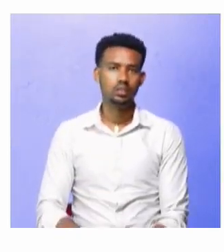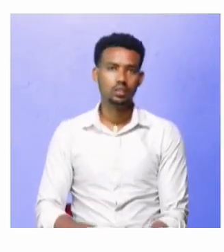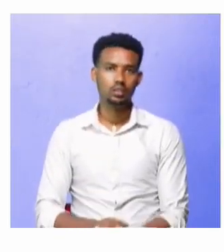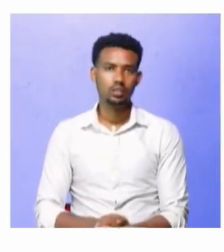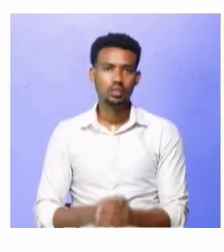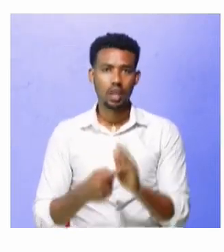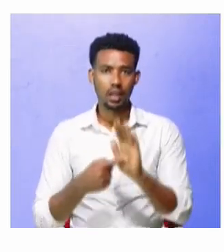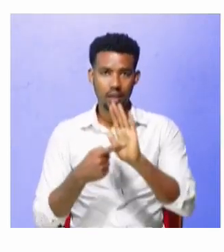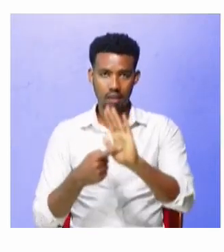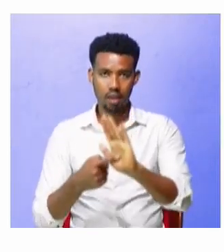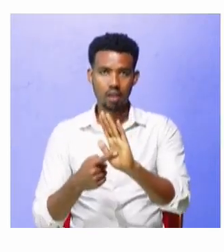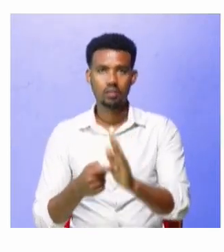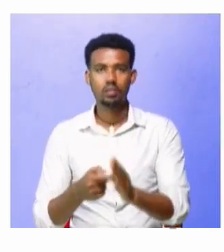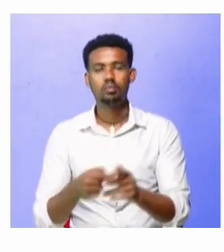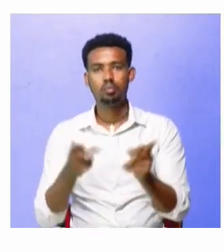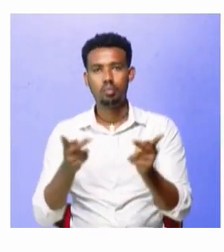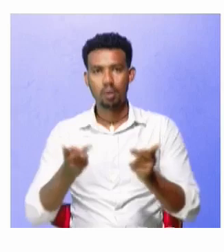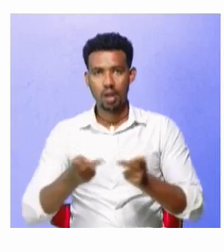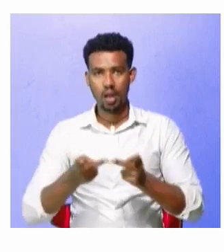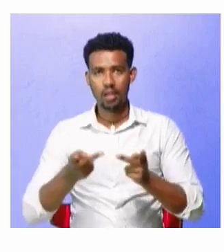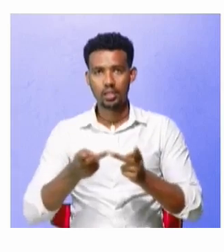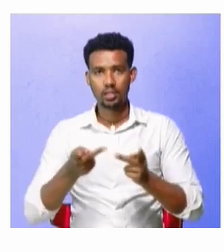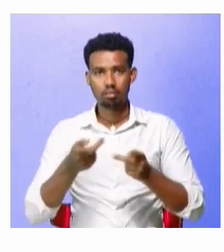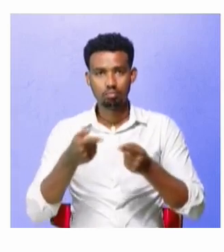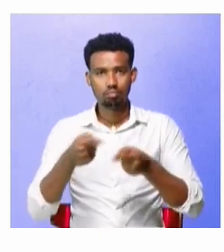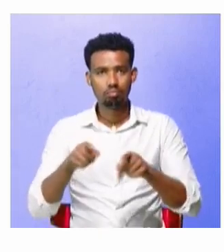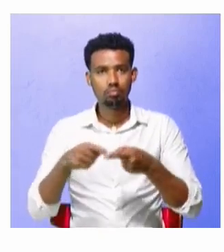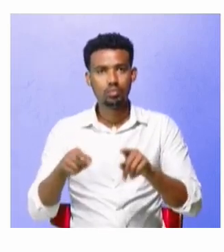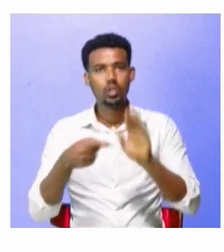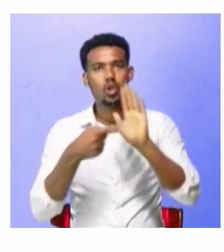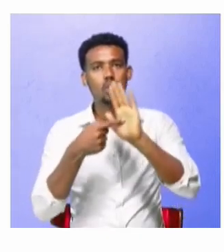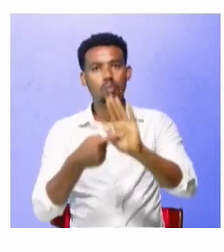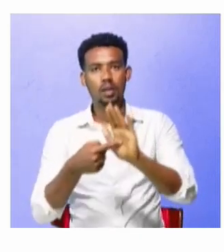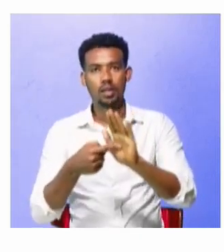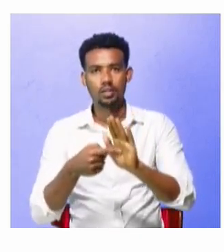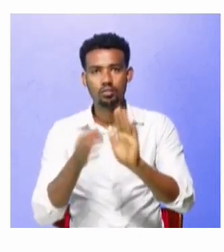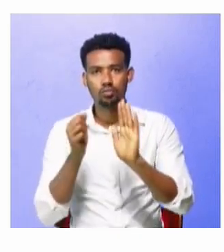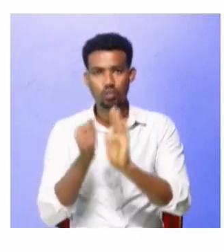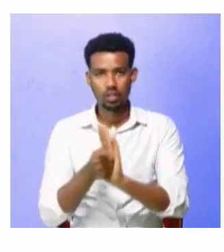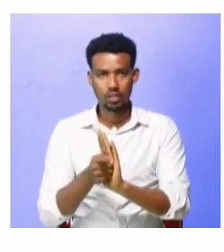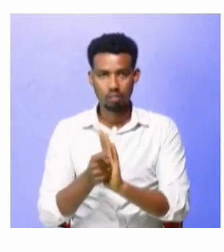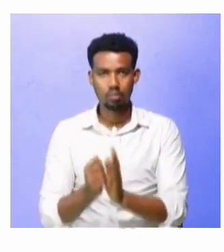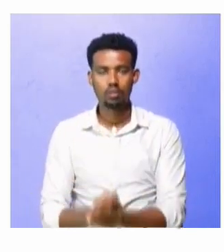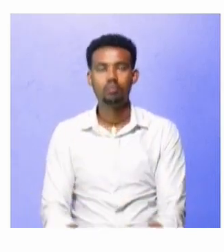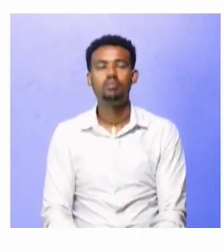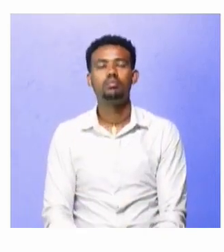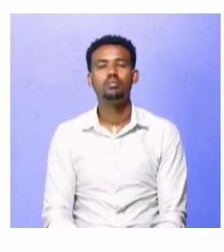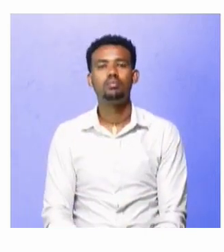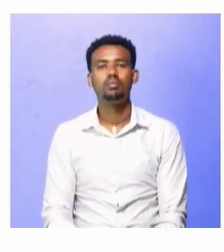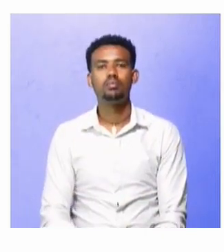indicate place, or that show place. For example,